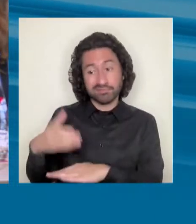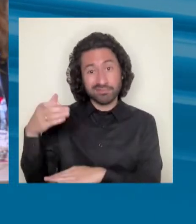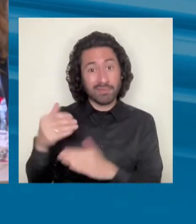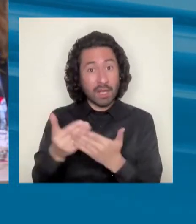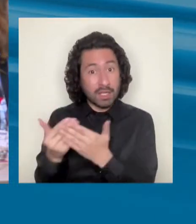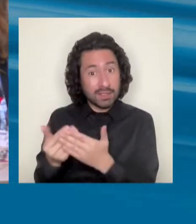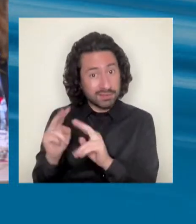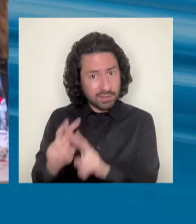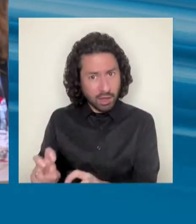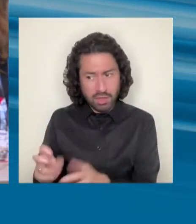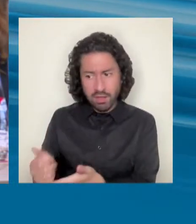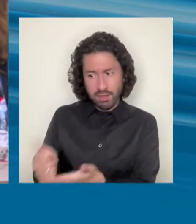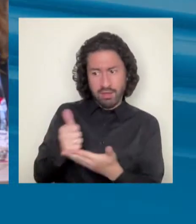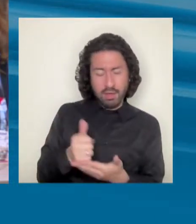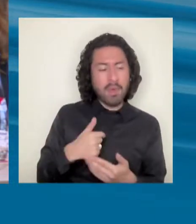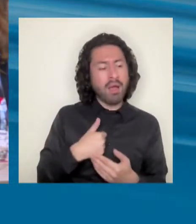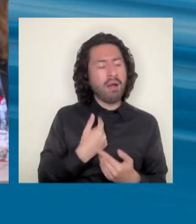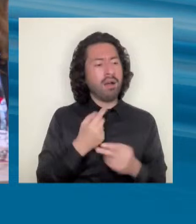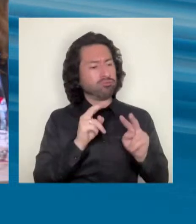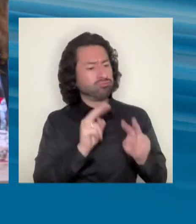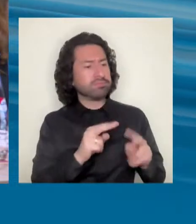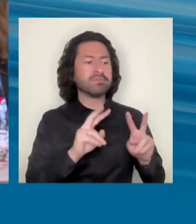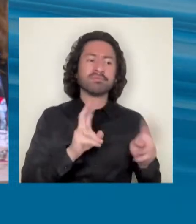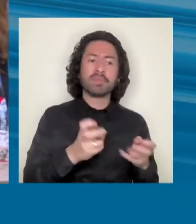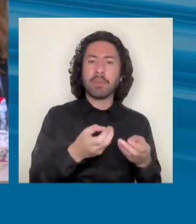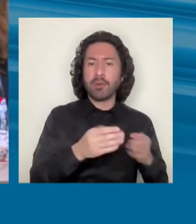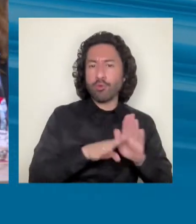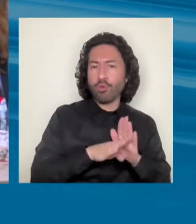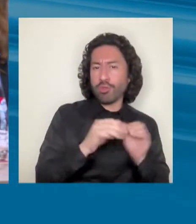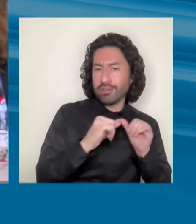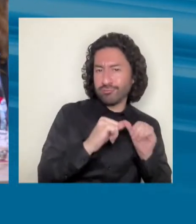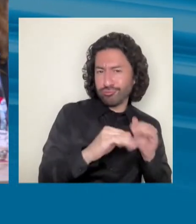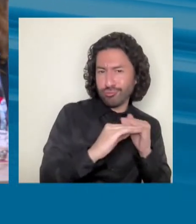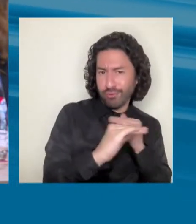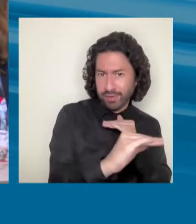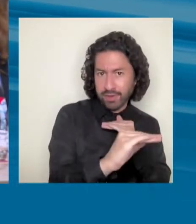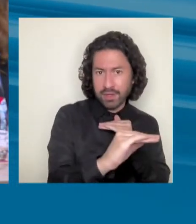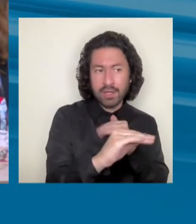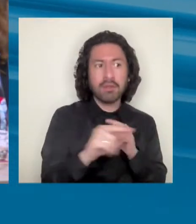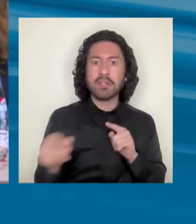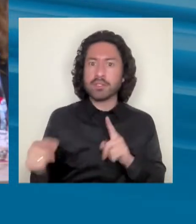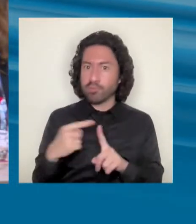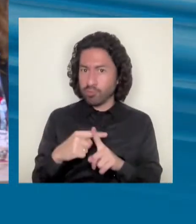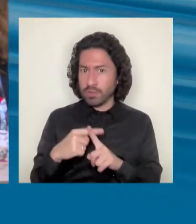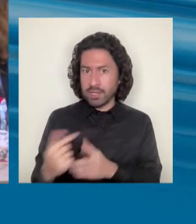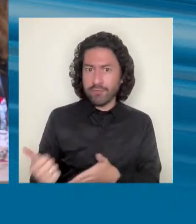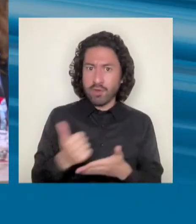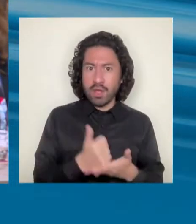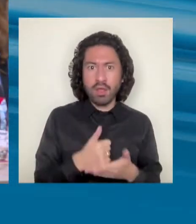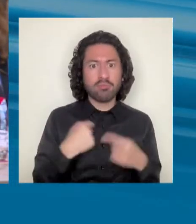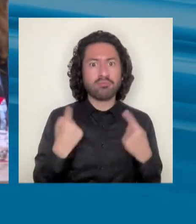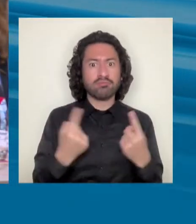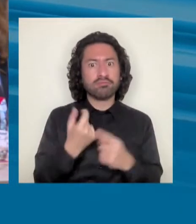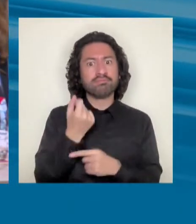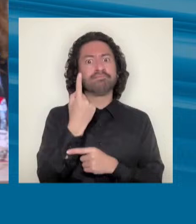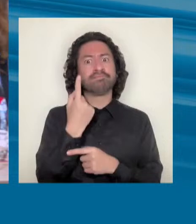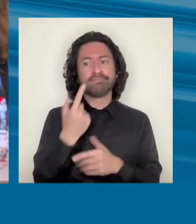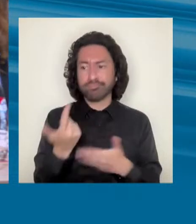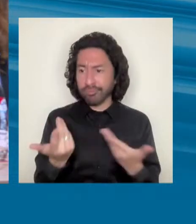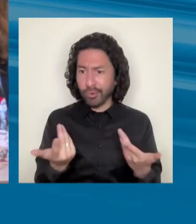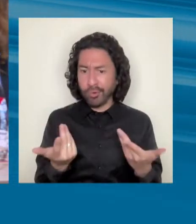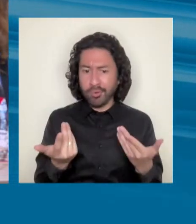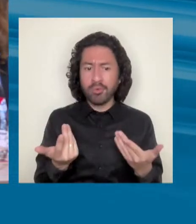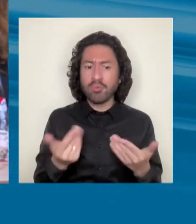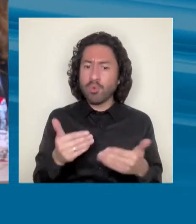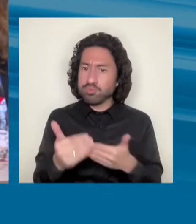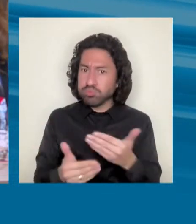remain positive that the program of work for 2025 will further enhance the sustainable development process in the Caribbean